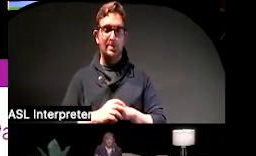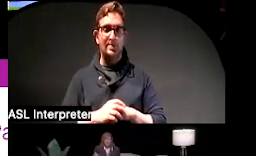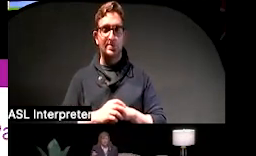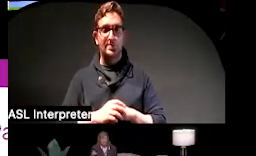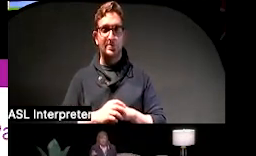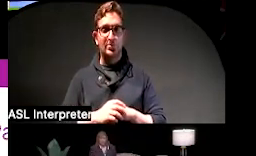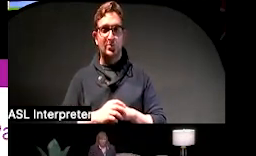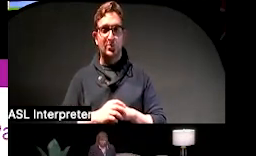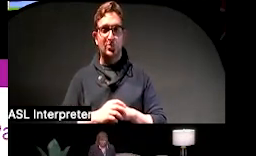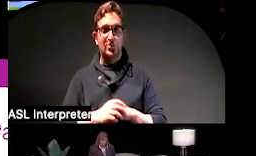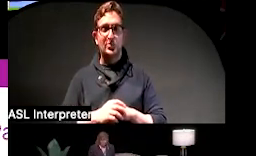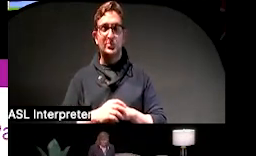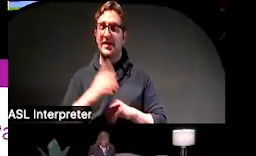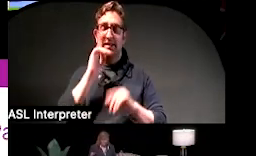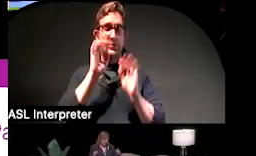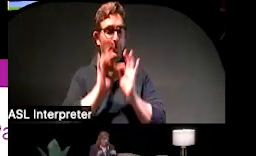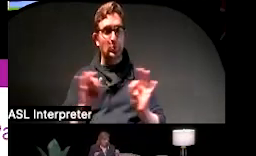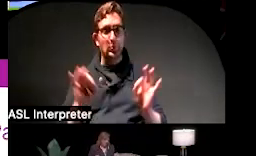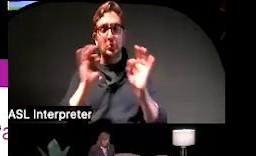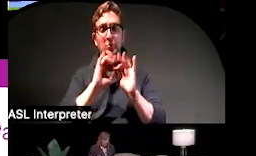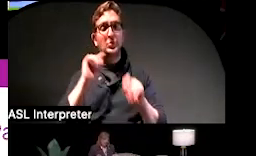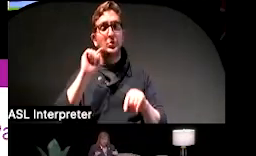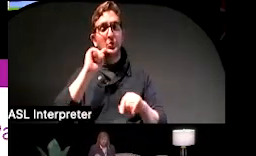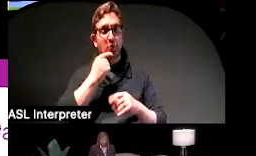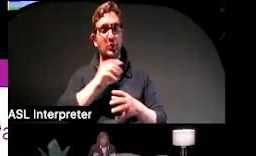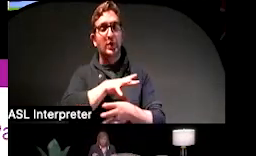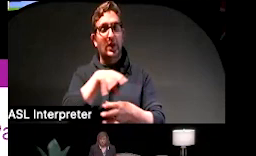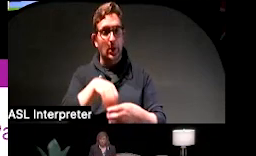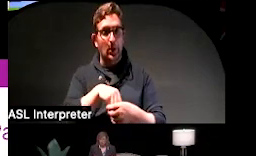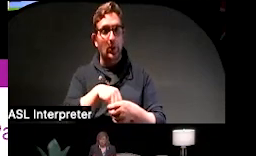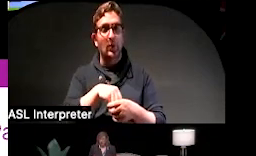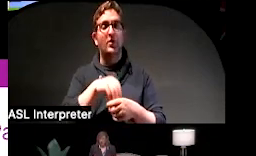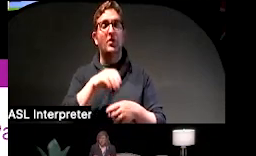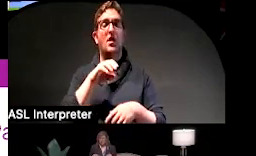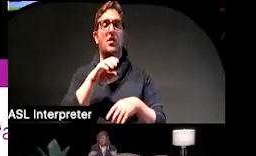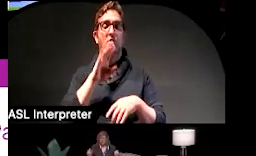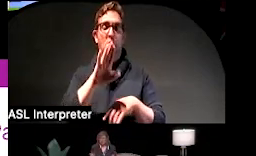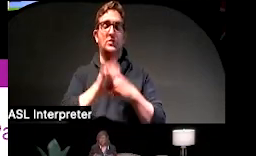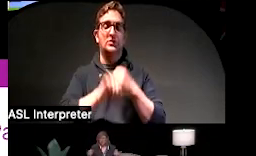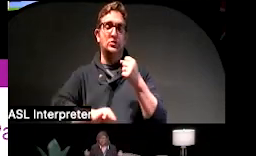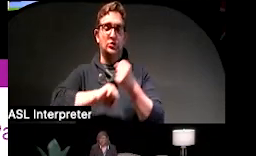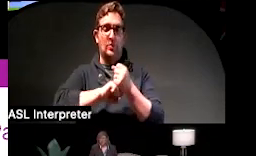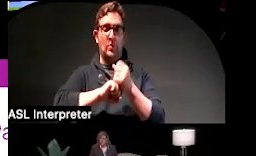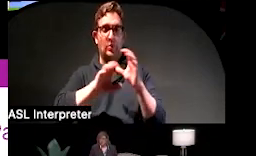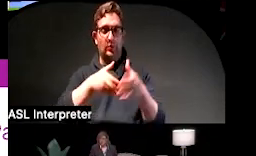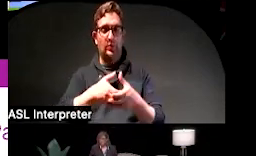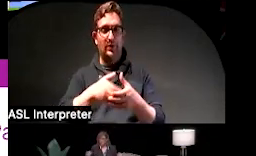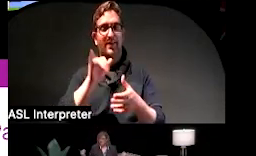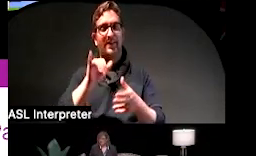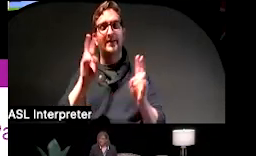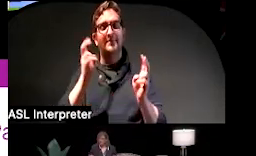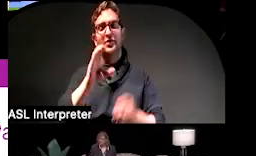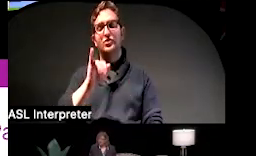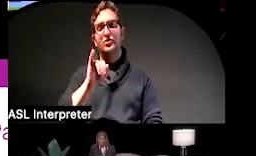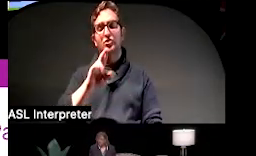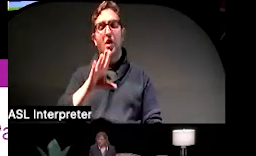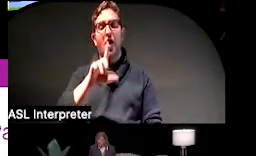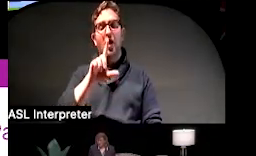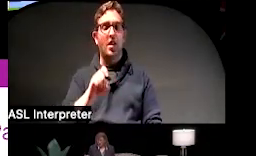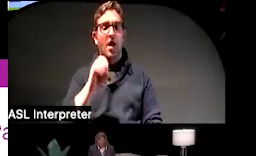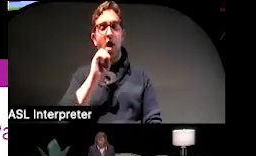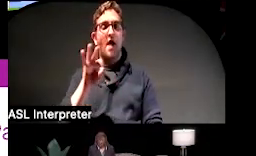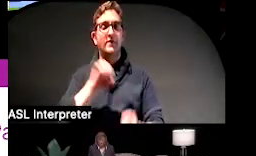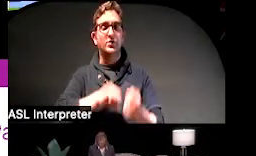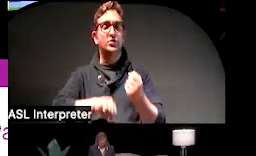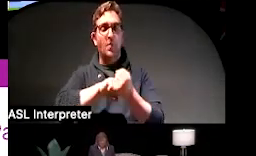I think it's crucial to include a circle of support. And this is a term that people who work in the disability field